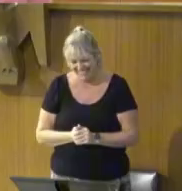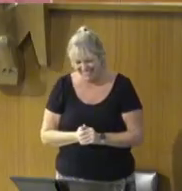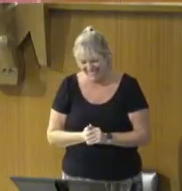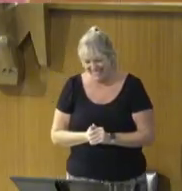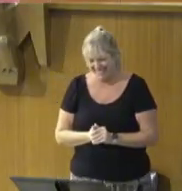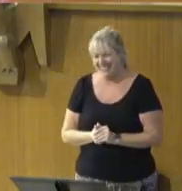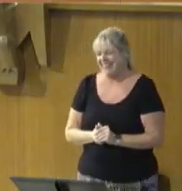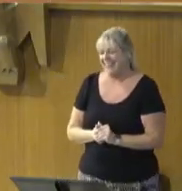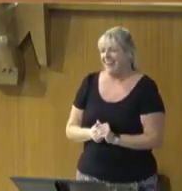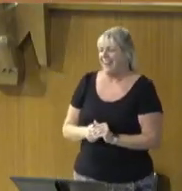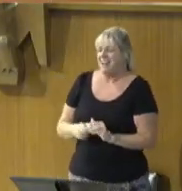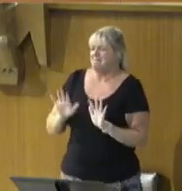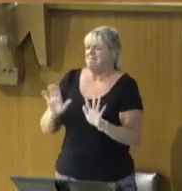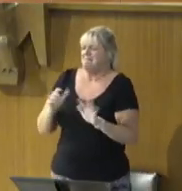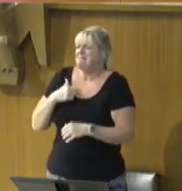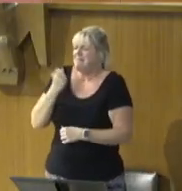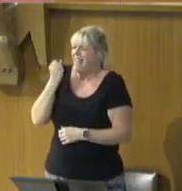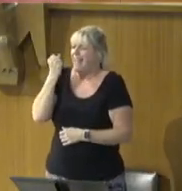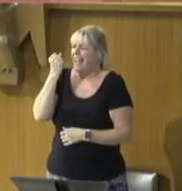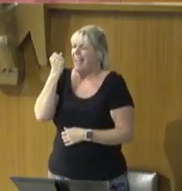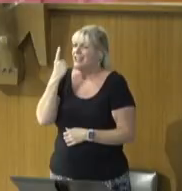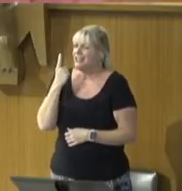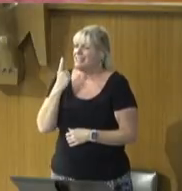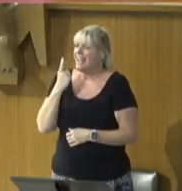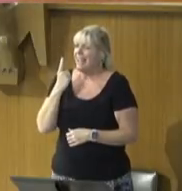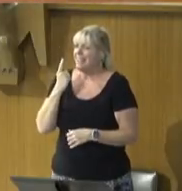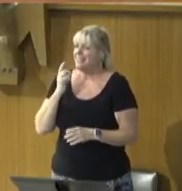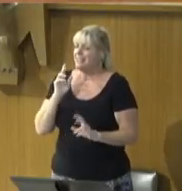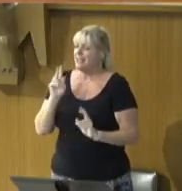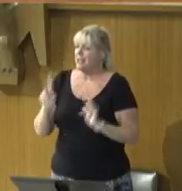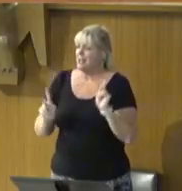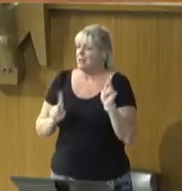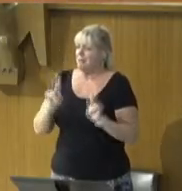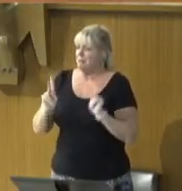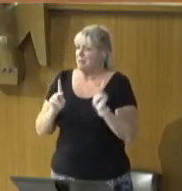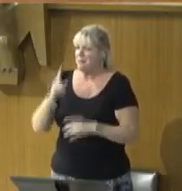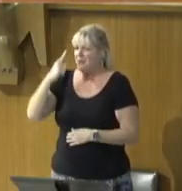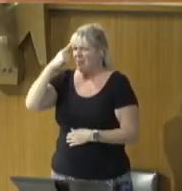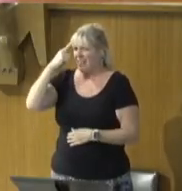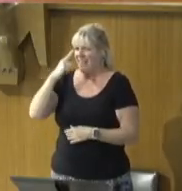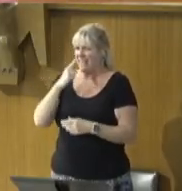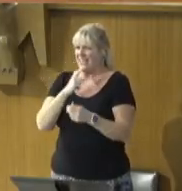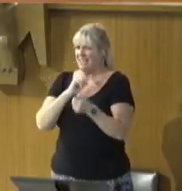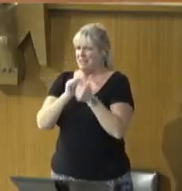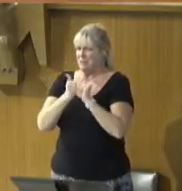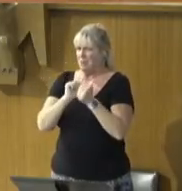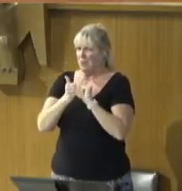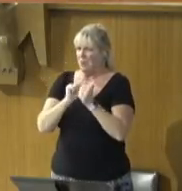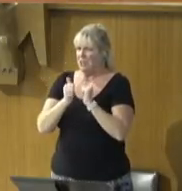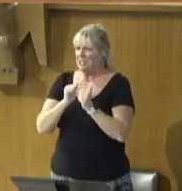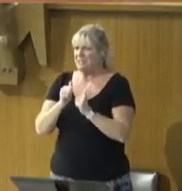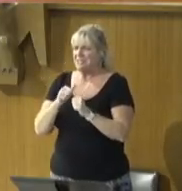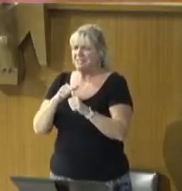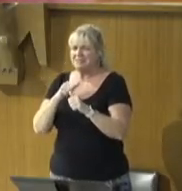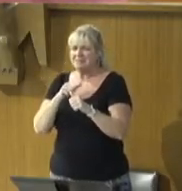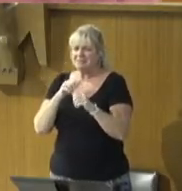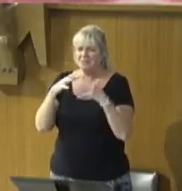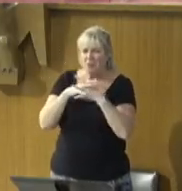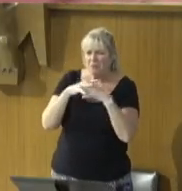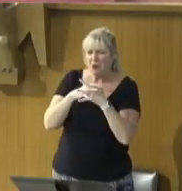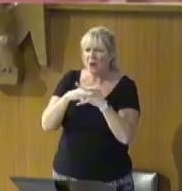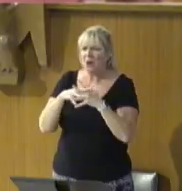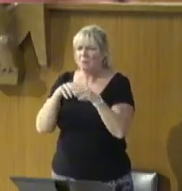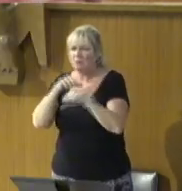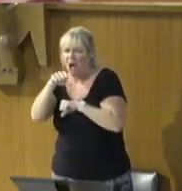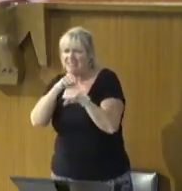totally understand people who find the violent nature of sports like football or boxing distasteful.